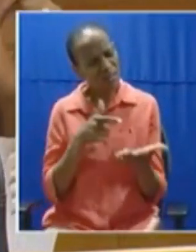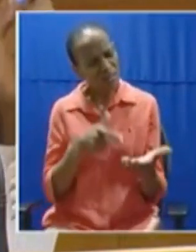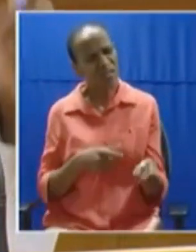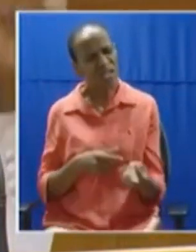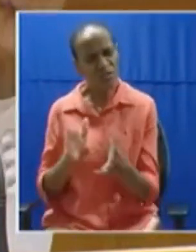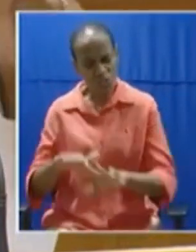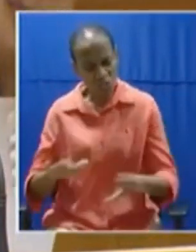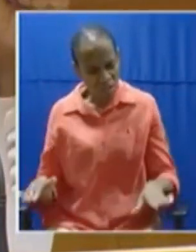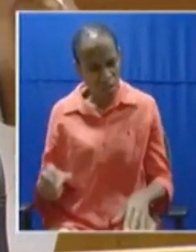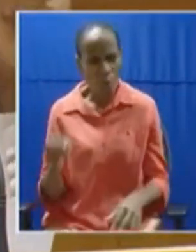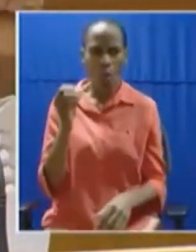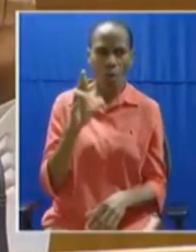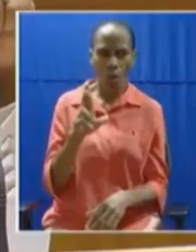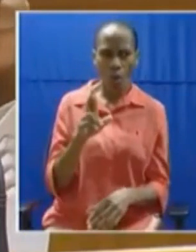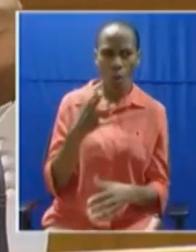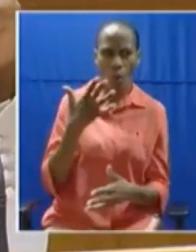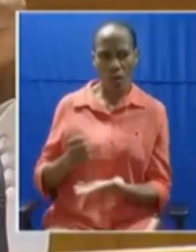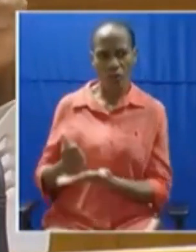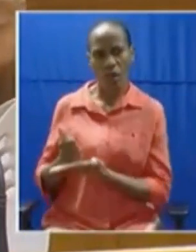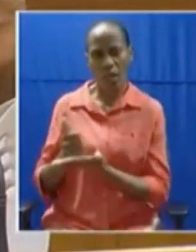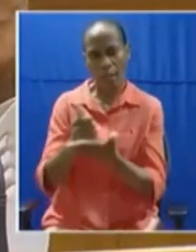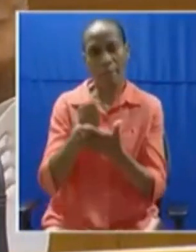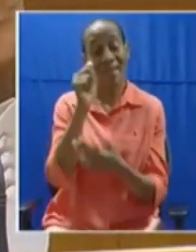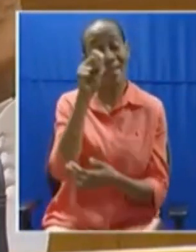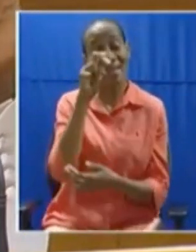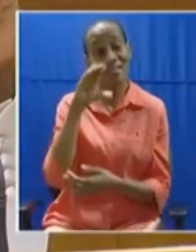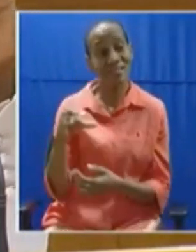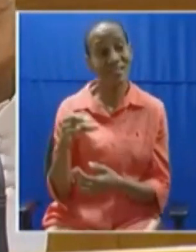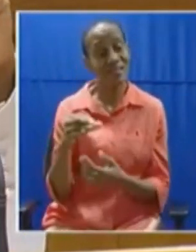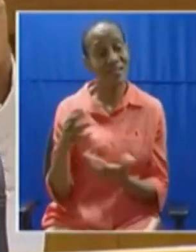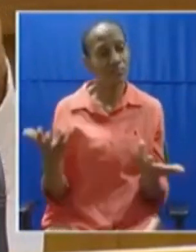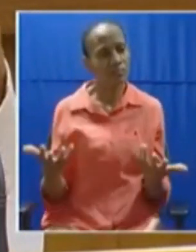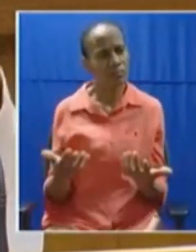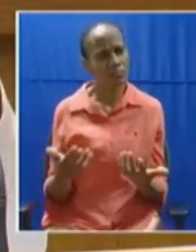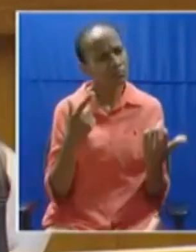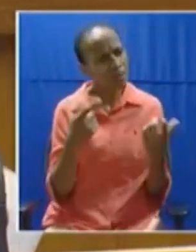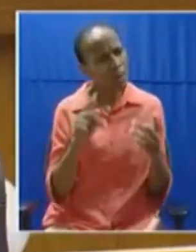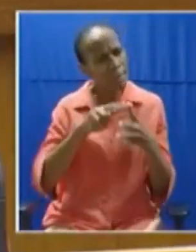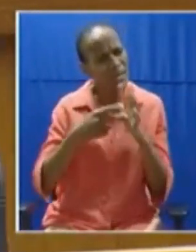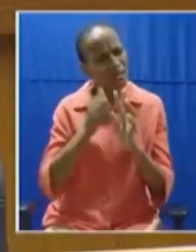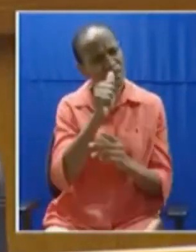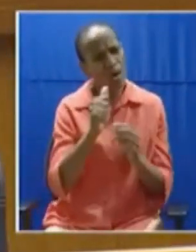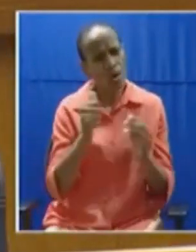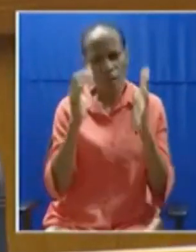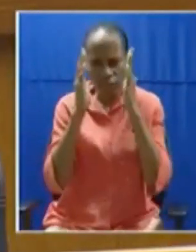want to line the ANC pockets? Where are your priorities, Mr. President?